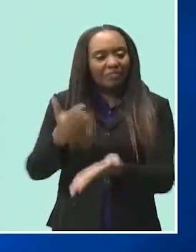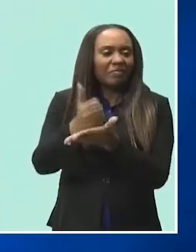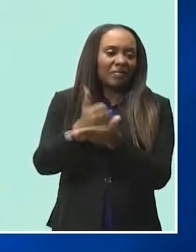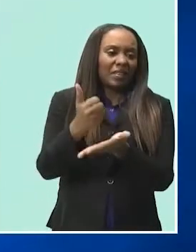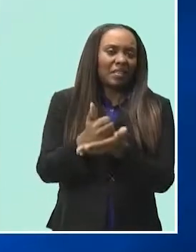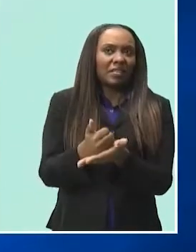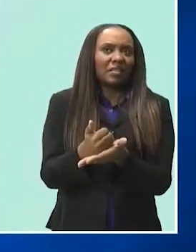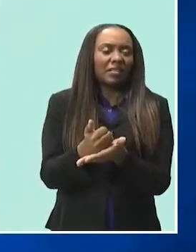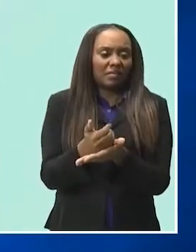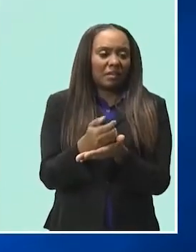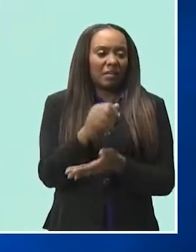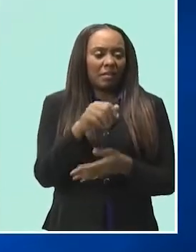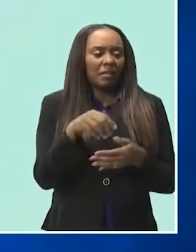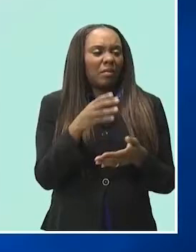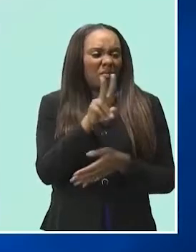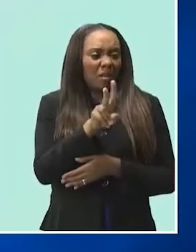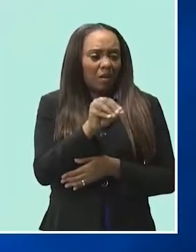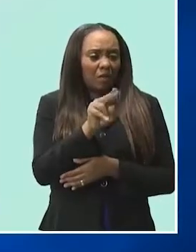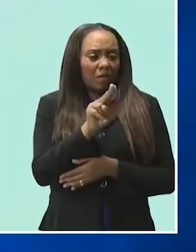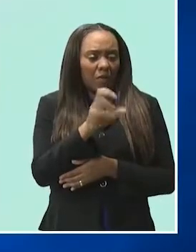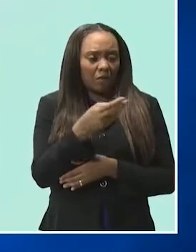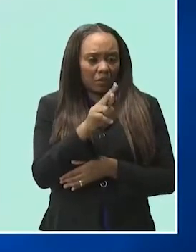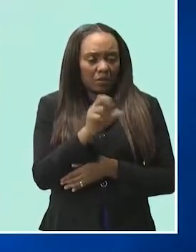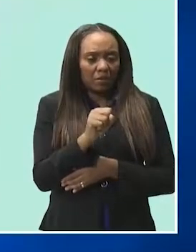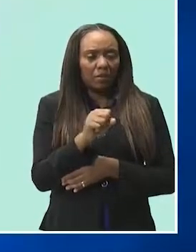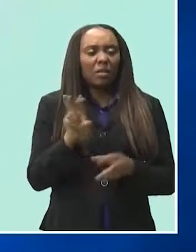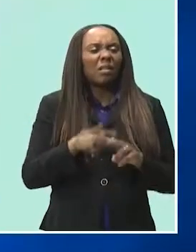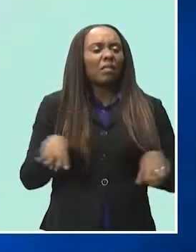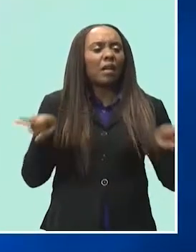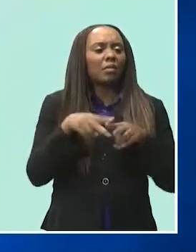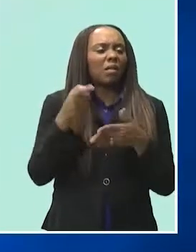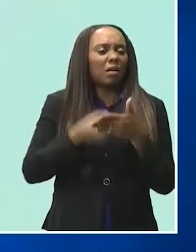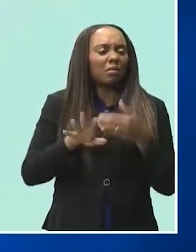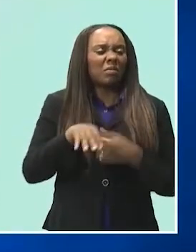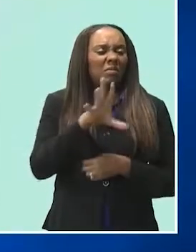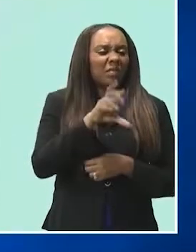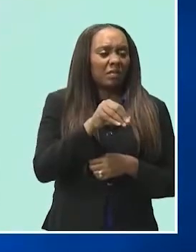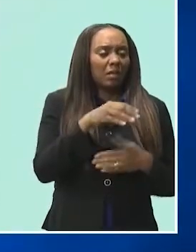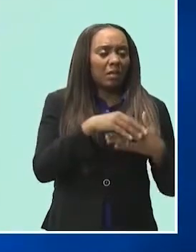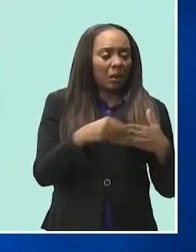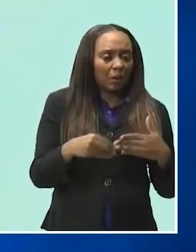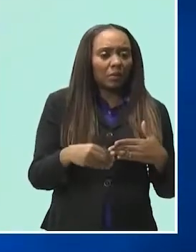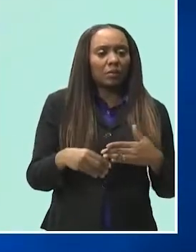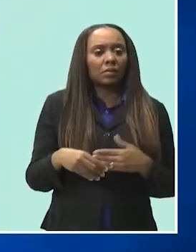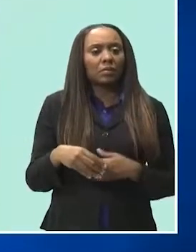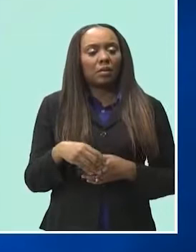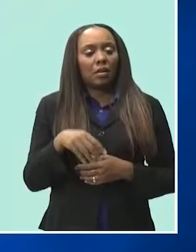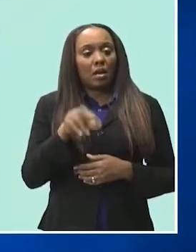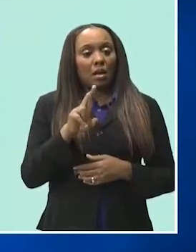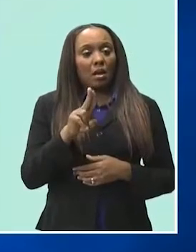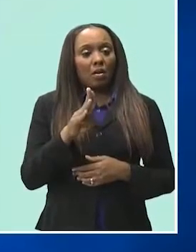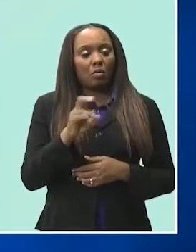the form of some vouchers which we would have received. Their value range from $50, and Rubis has extended